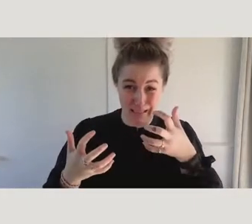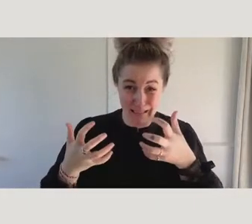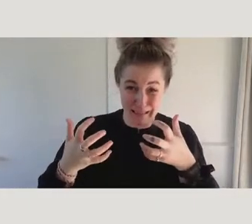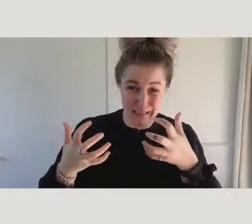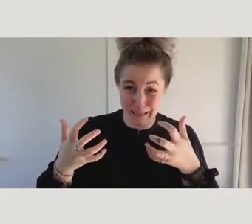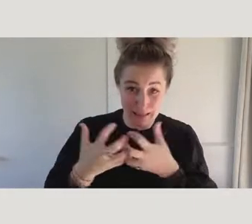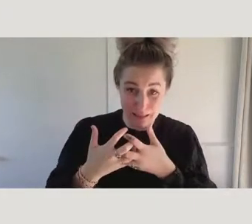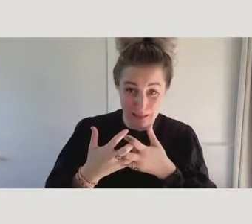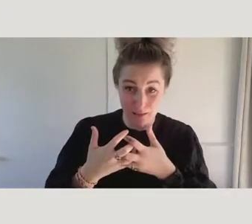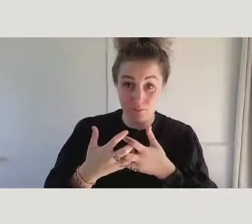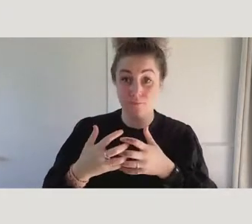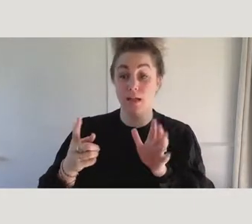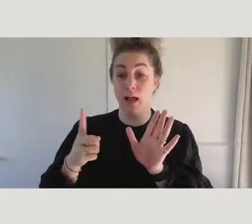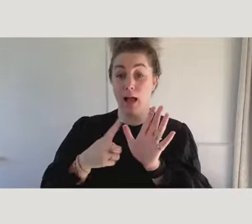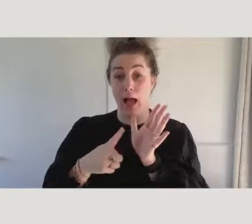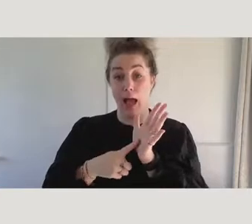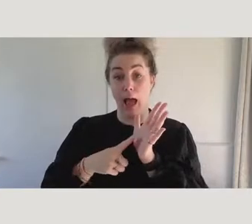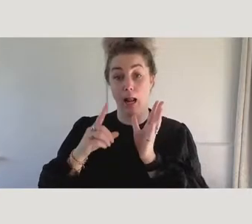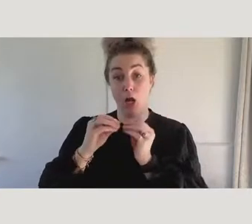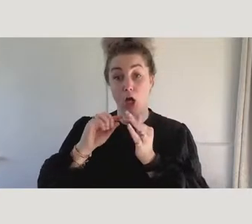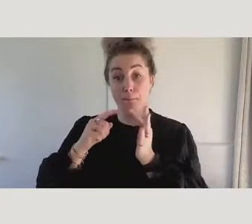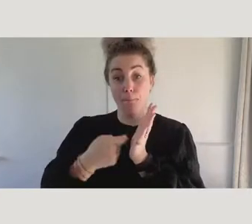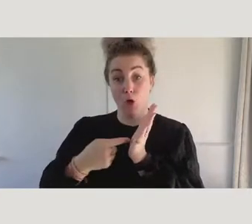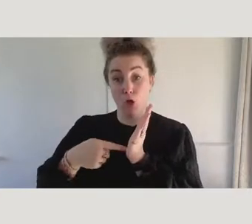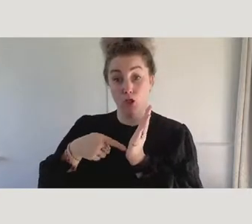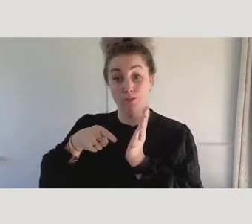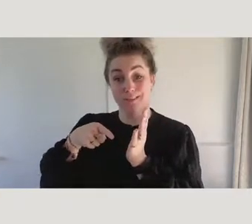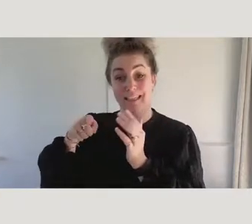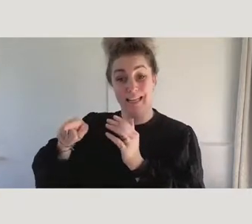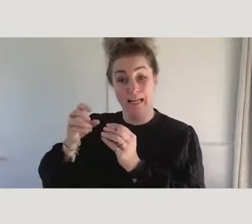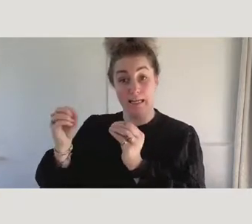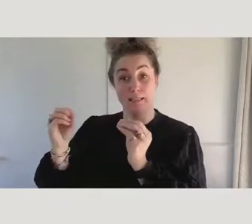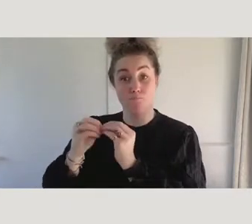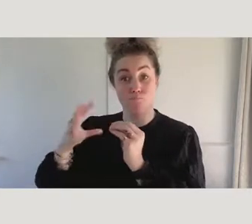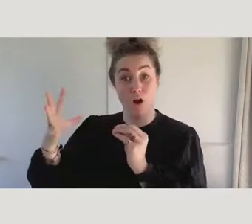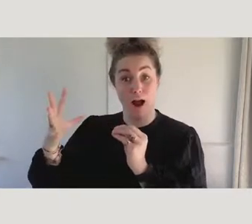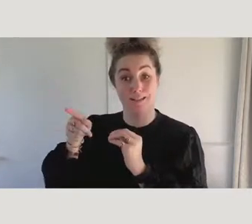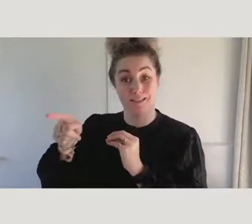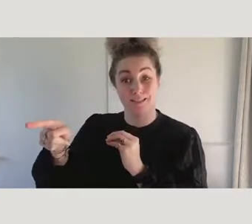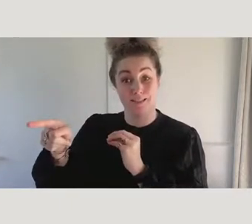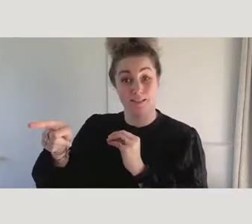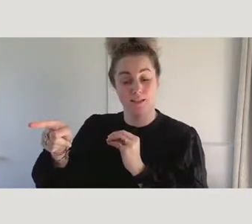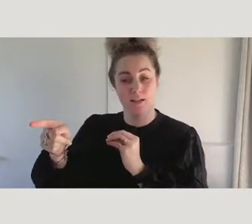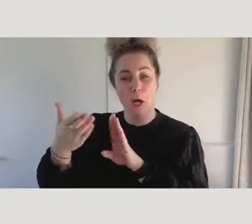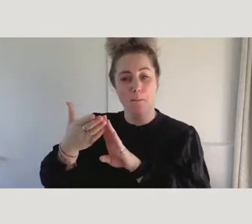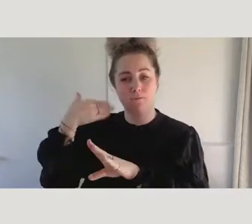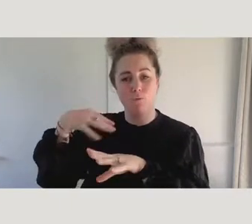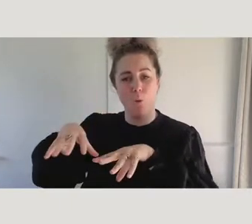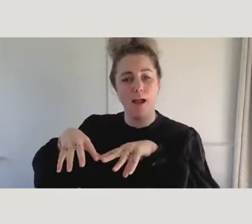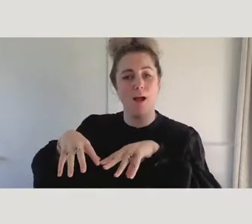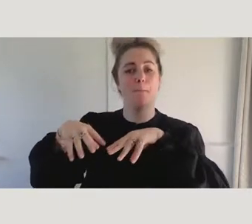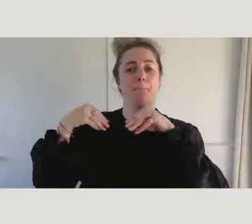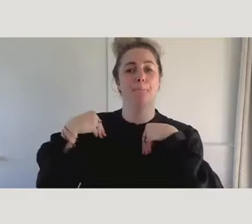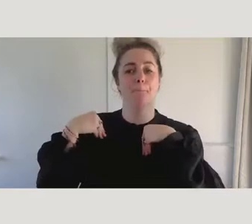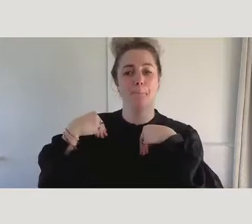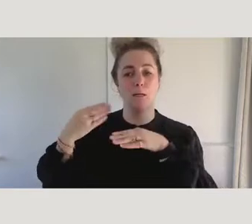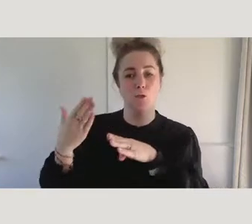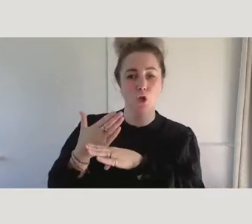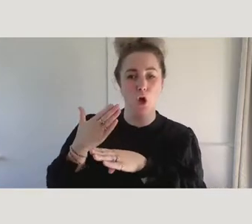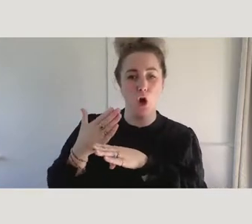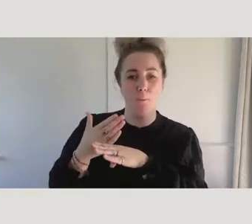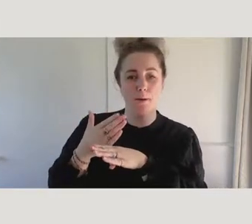Albert being brass and as many of you would know that before he took up the the position